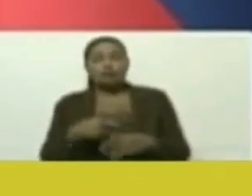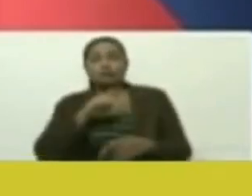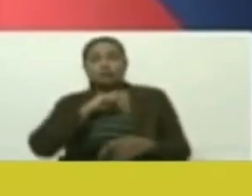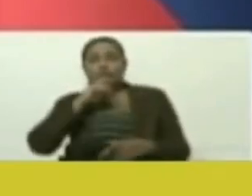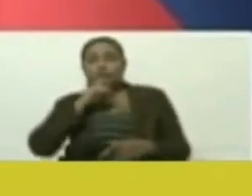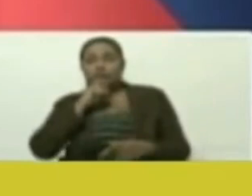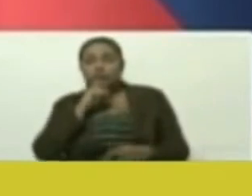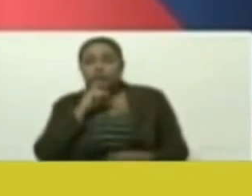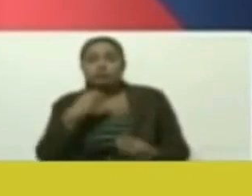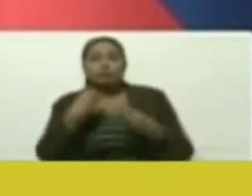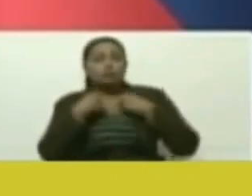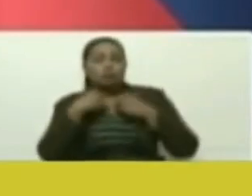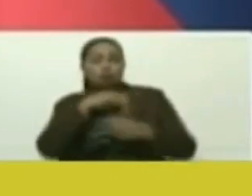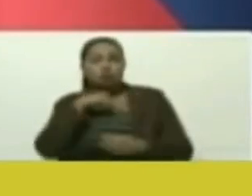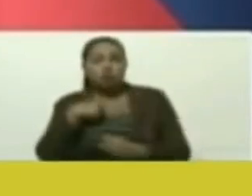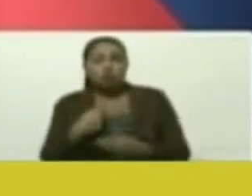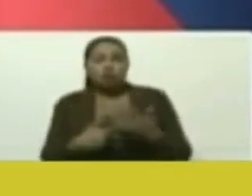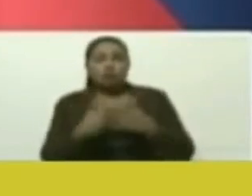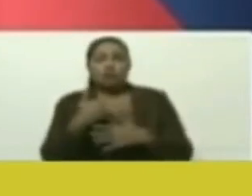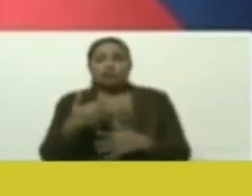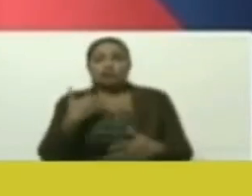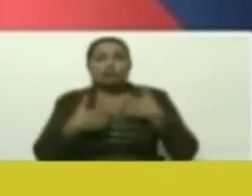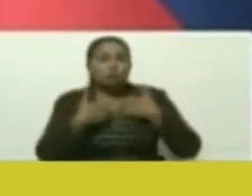because in the most difficult times,